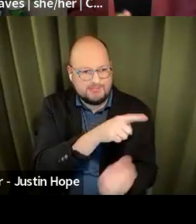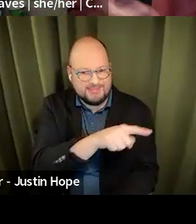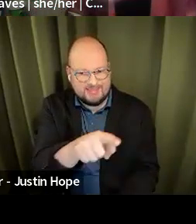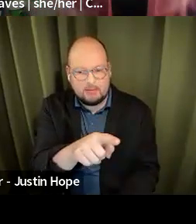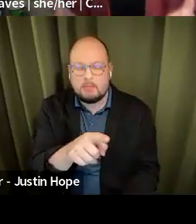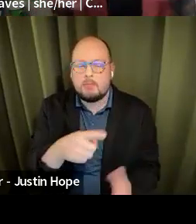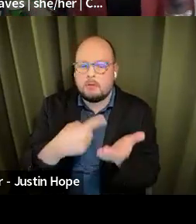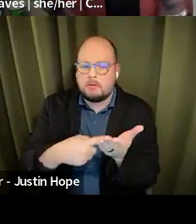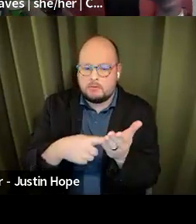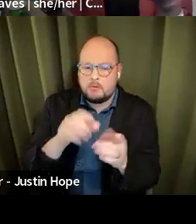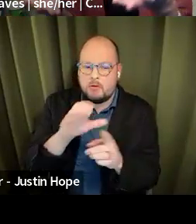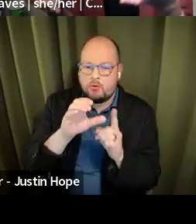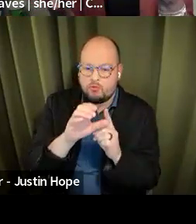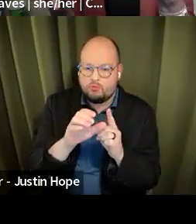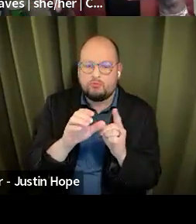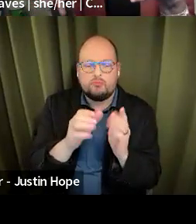competency and providers being